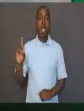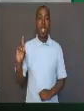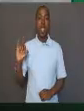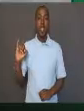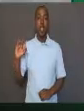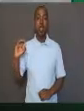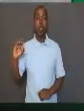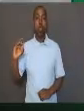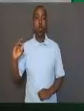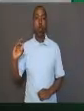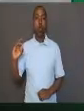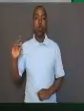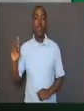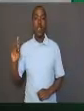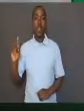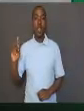dichlorophenolindophenol.